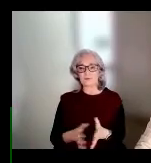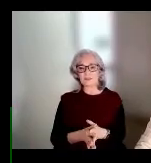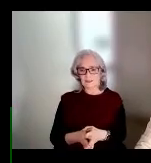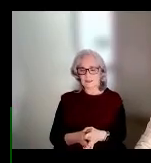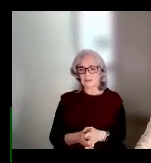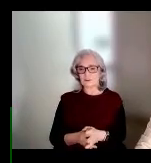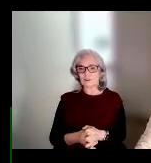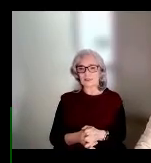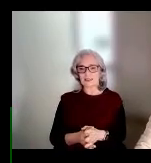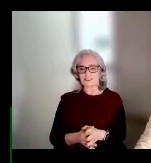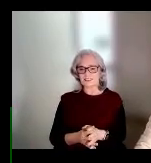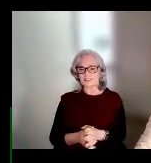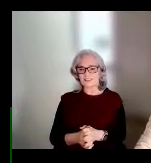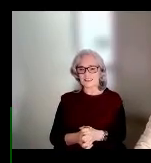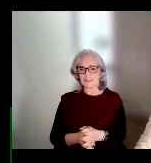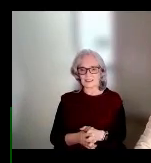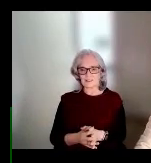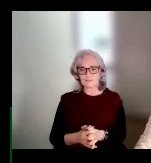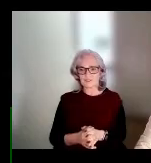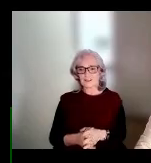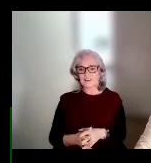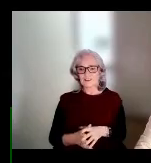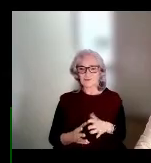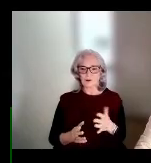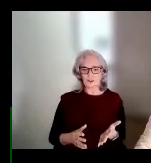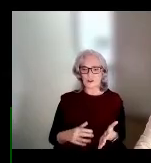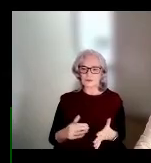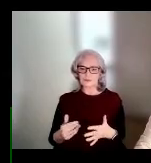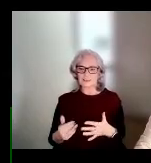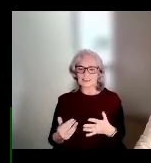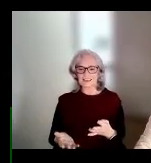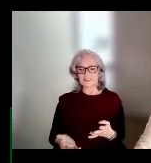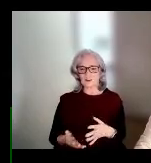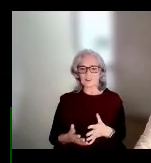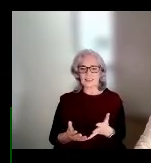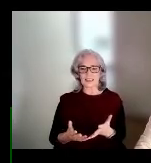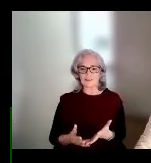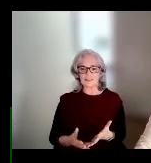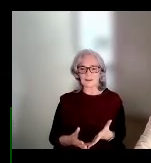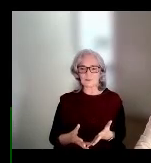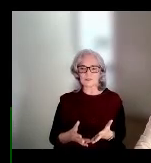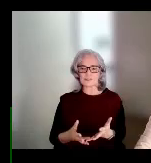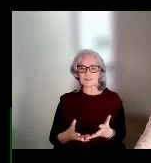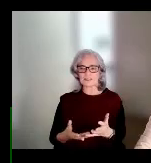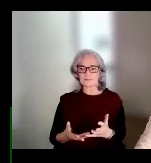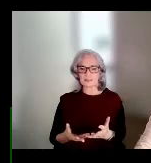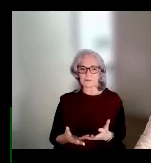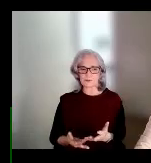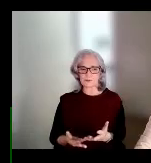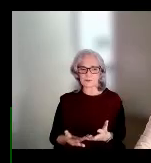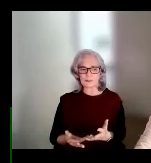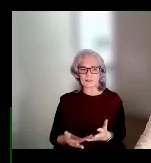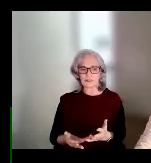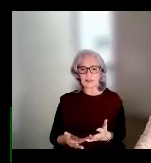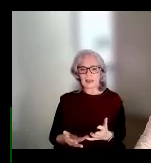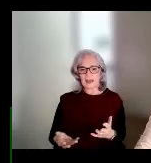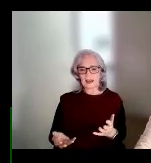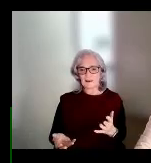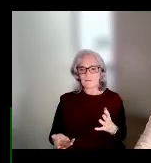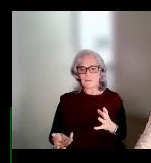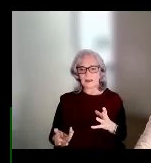to people trying to access care. So role titles, the caseloads, the hours they worked, the team they worked